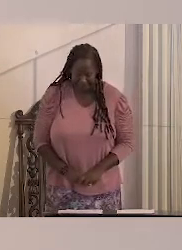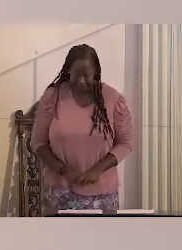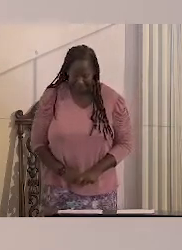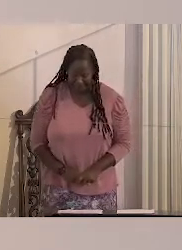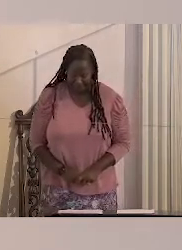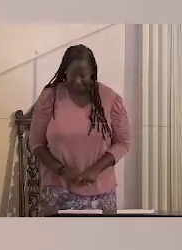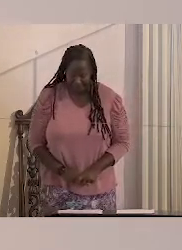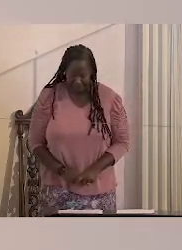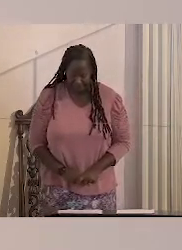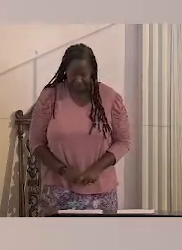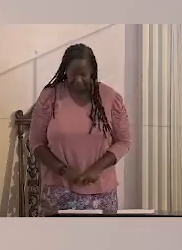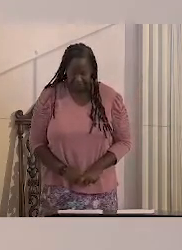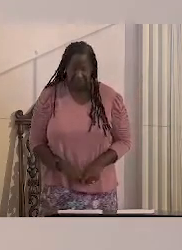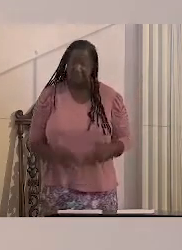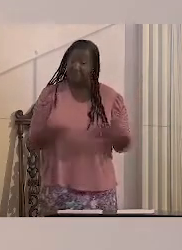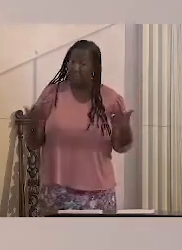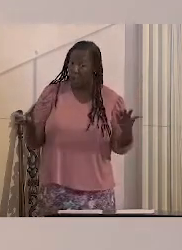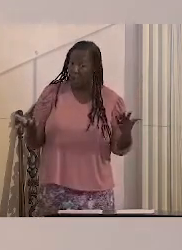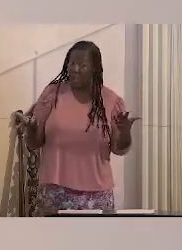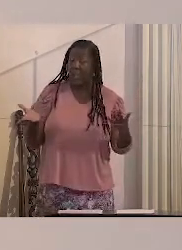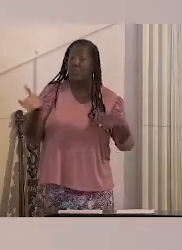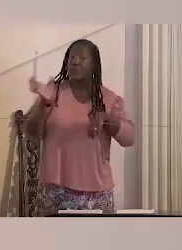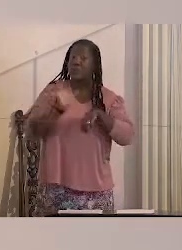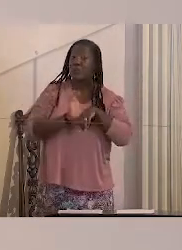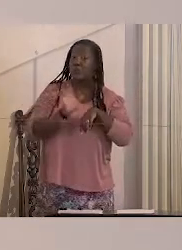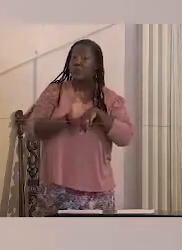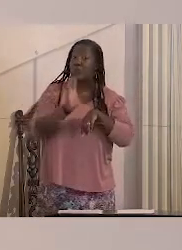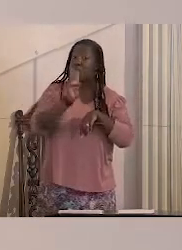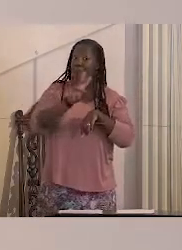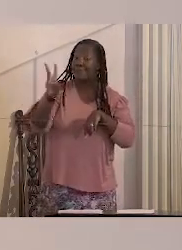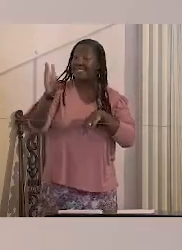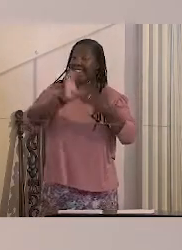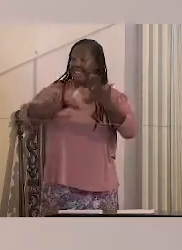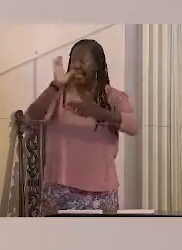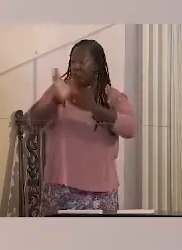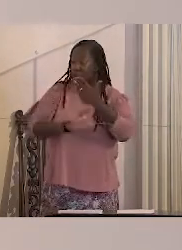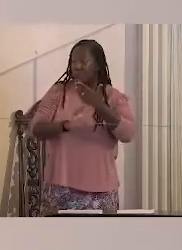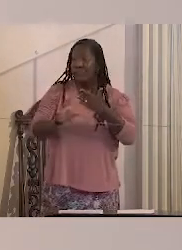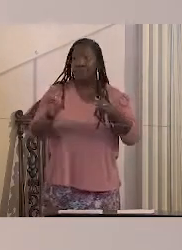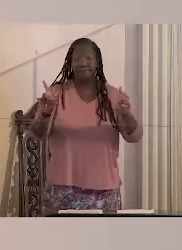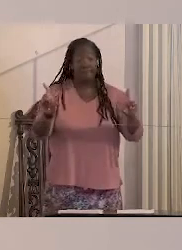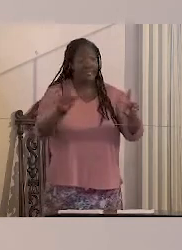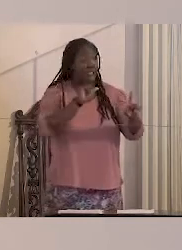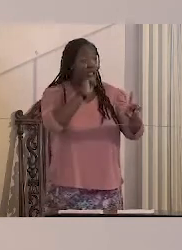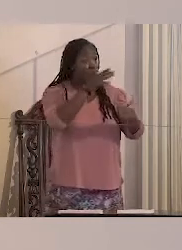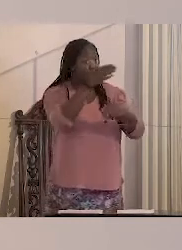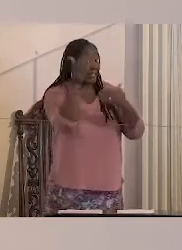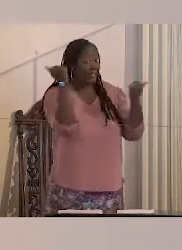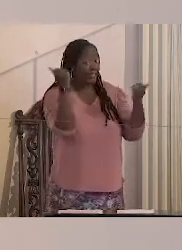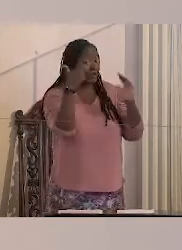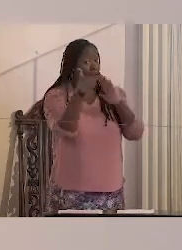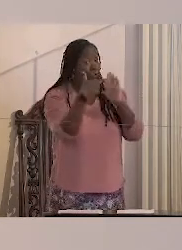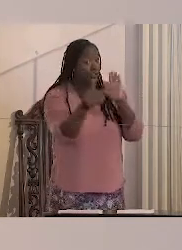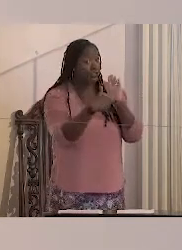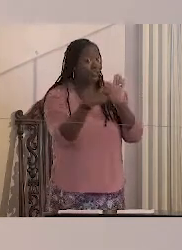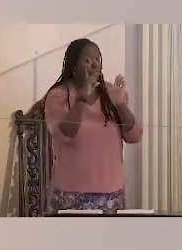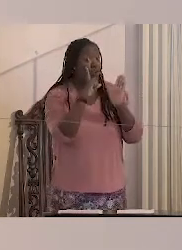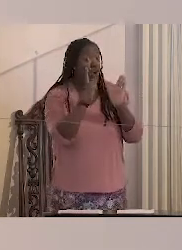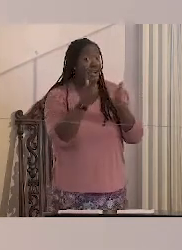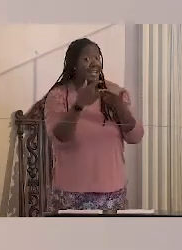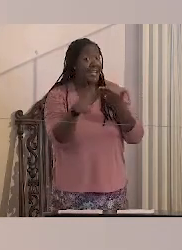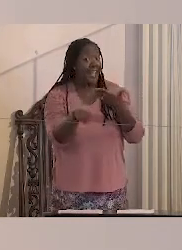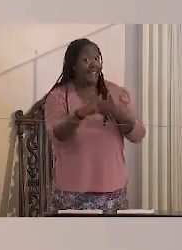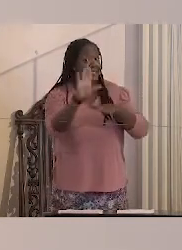Speaking of the church's website calendar, please do not forget to register for next Sunday's annual